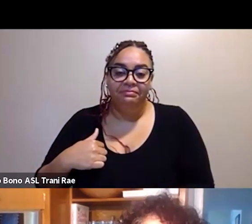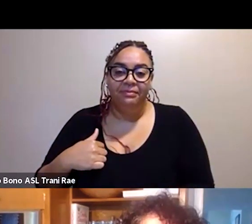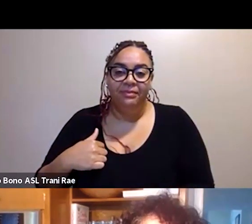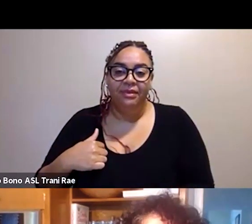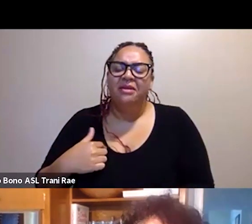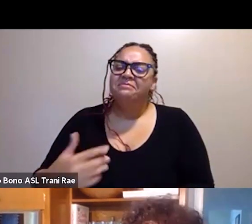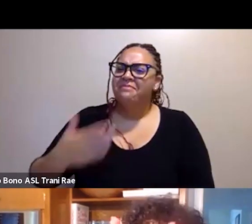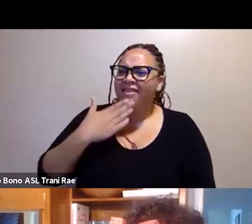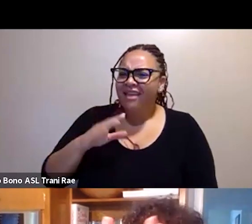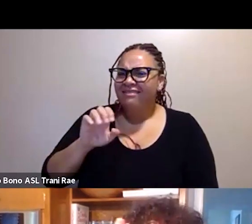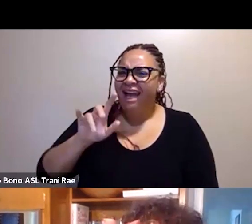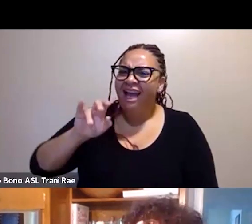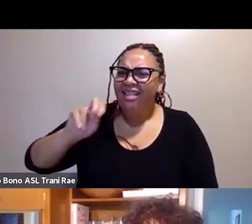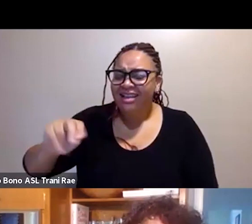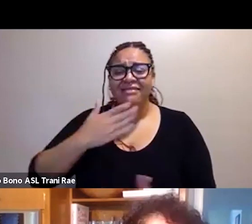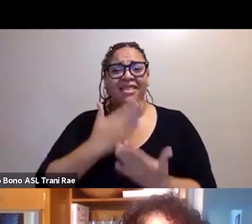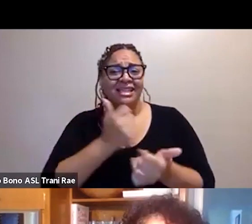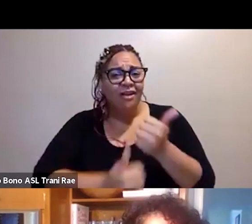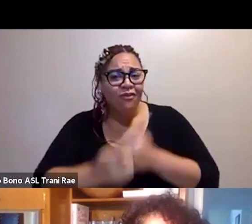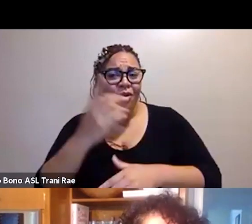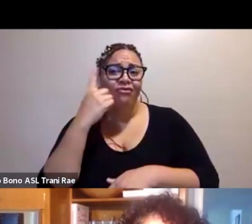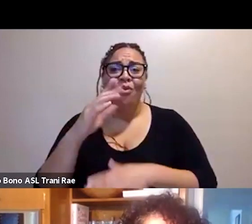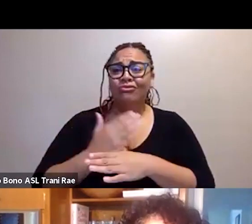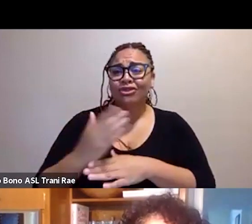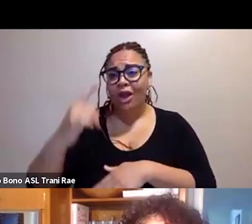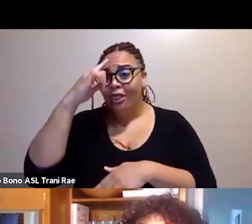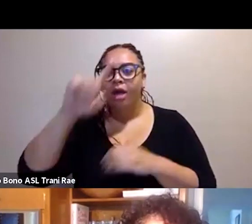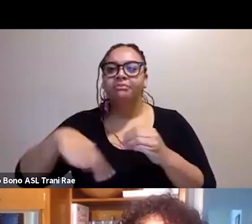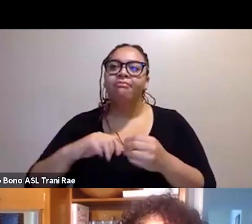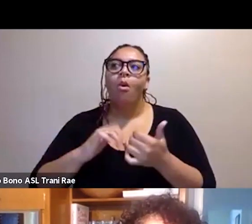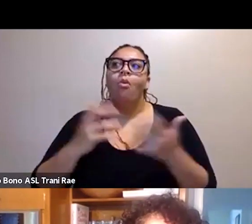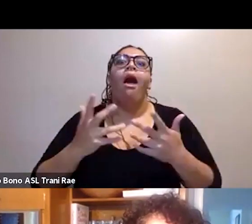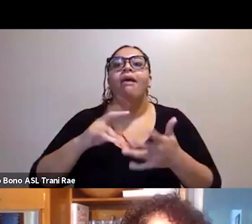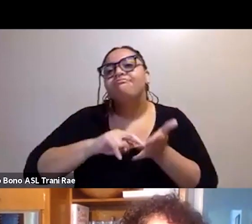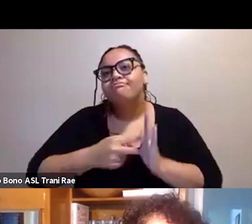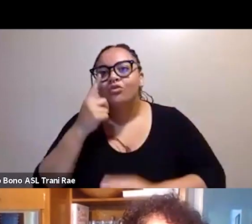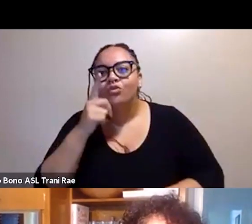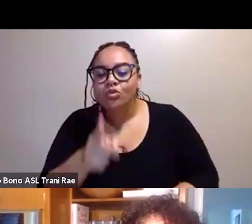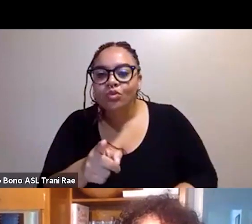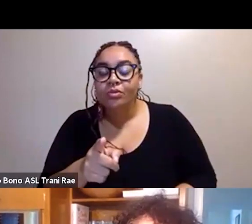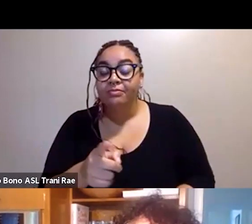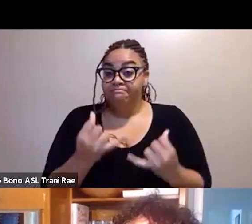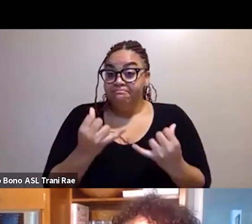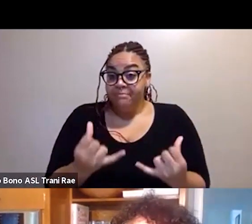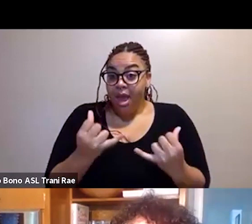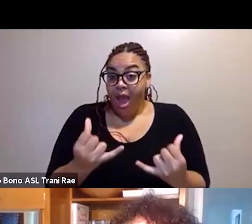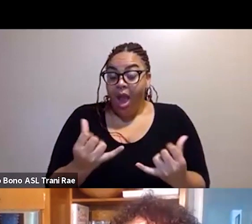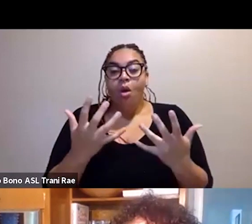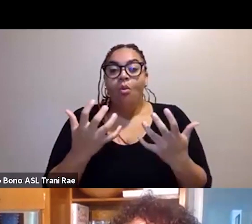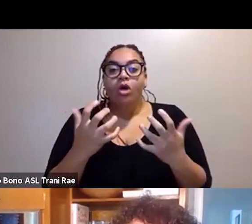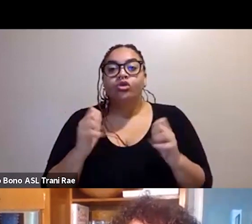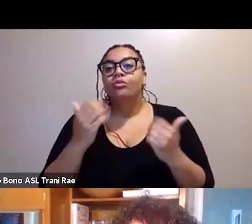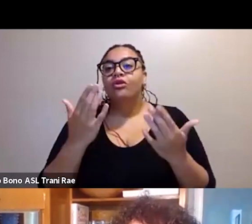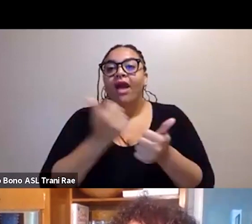Thanks, Eileen. Thanks, everyone, for sharing your thoughts about what this has all meant to you. We want to now give everybody